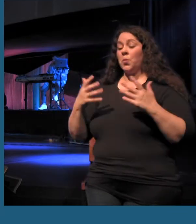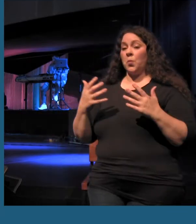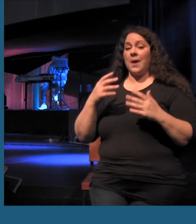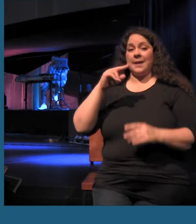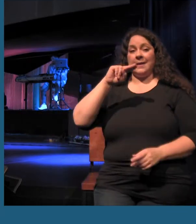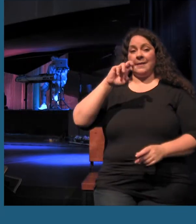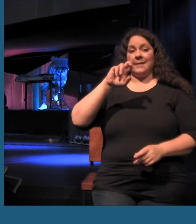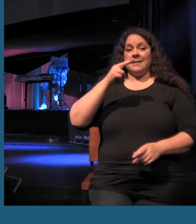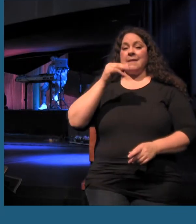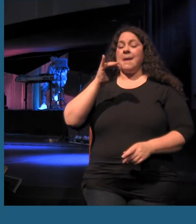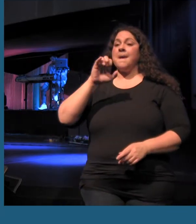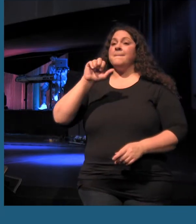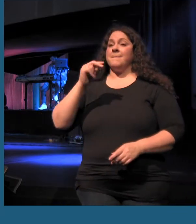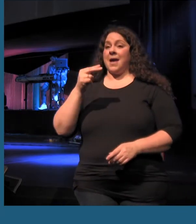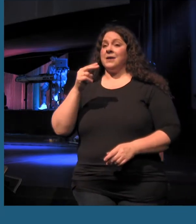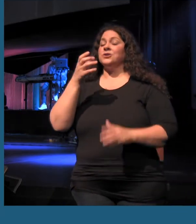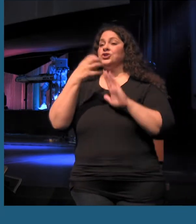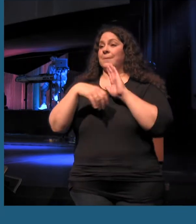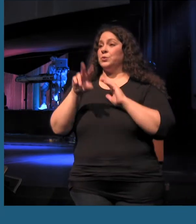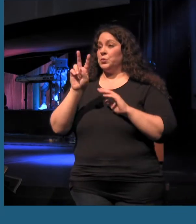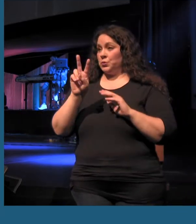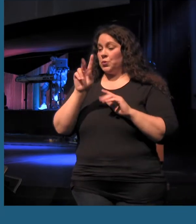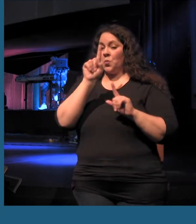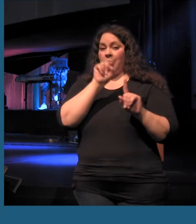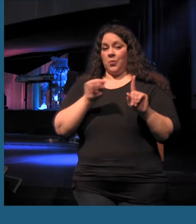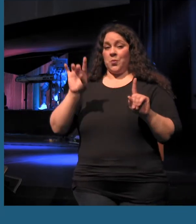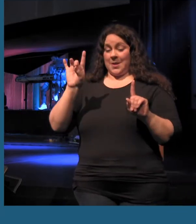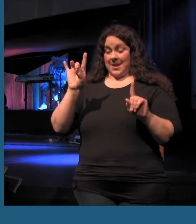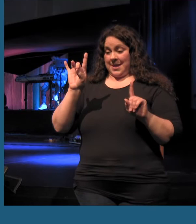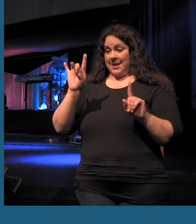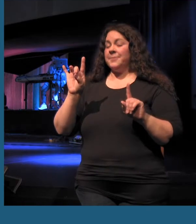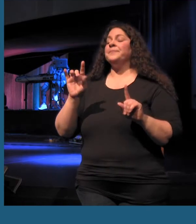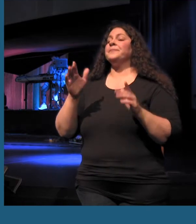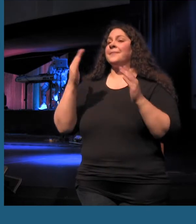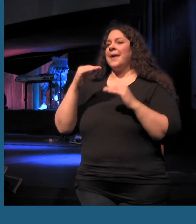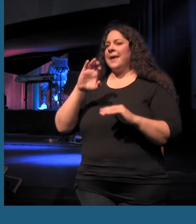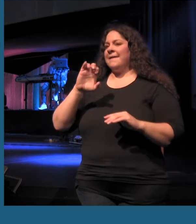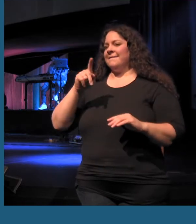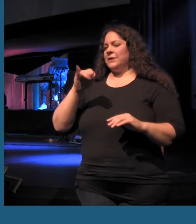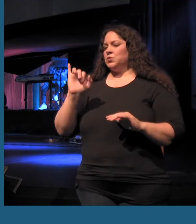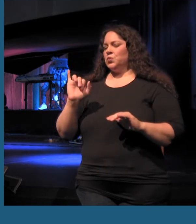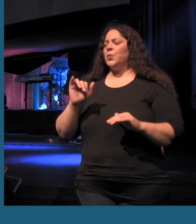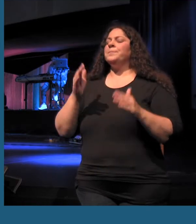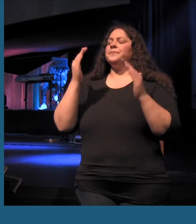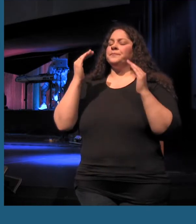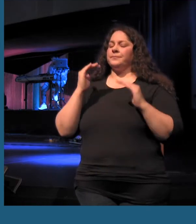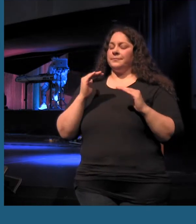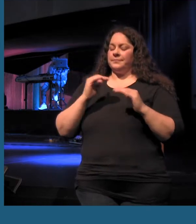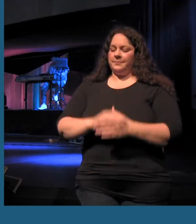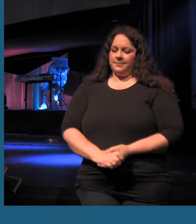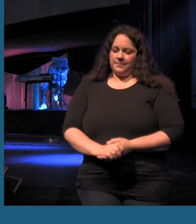2. I'm going to read verses 1 through 8 and then a short passage in Ephesians. Let's let God's word speak to us.